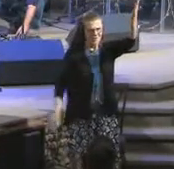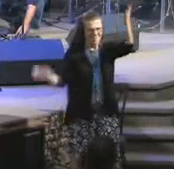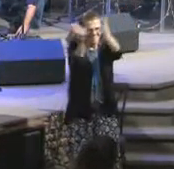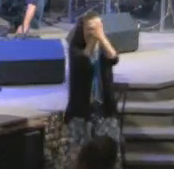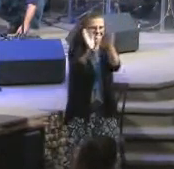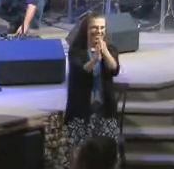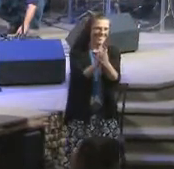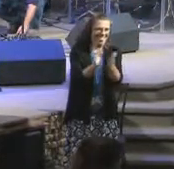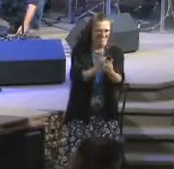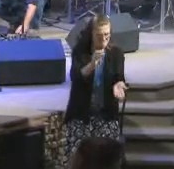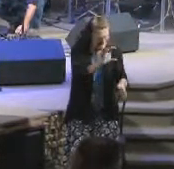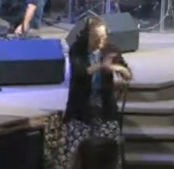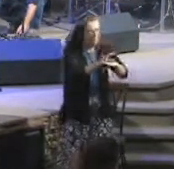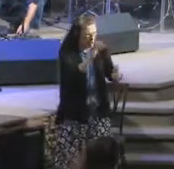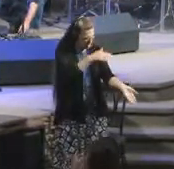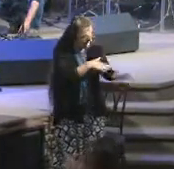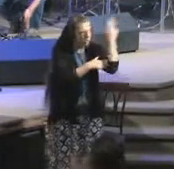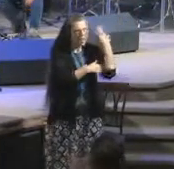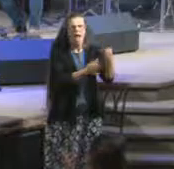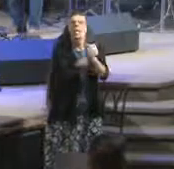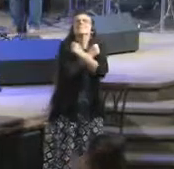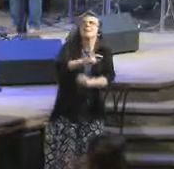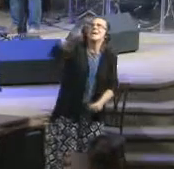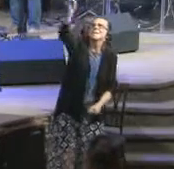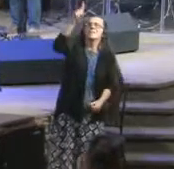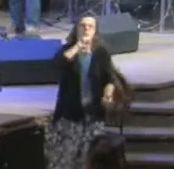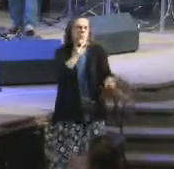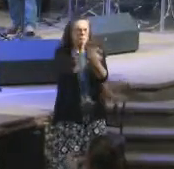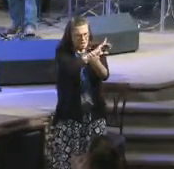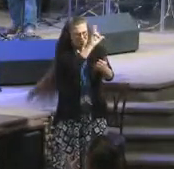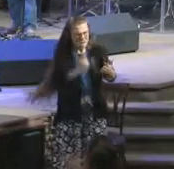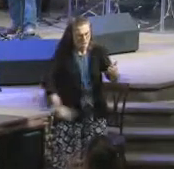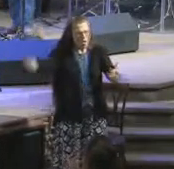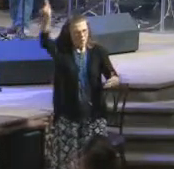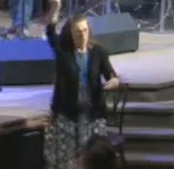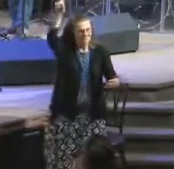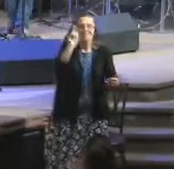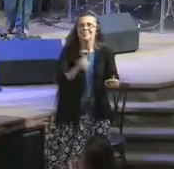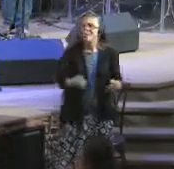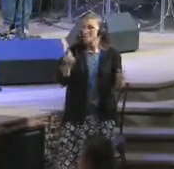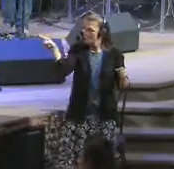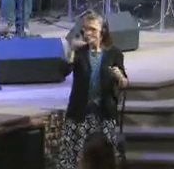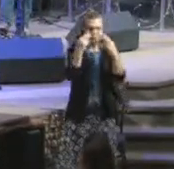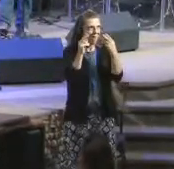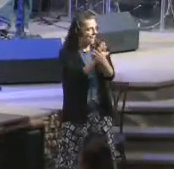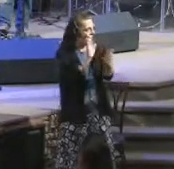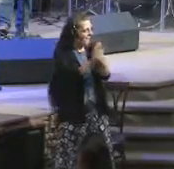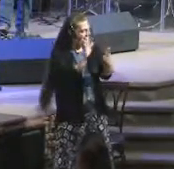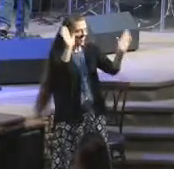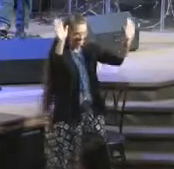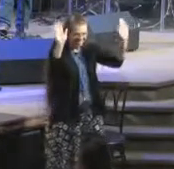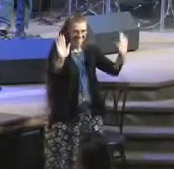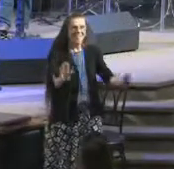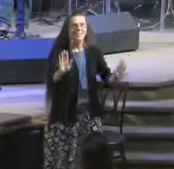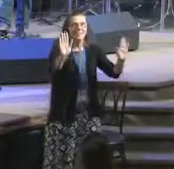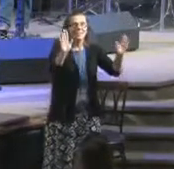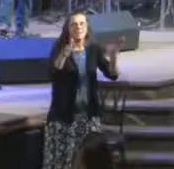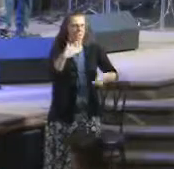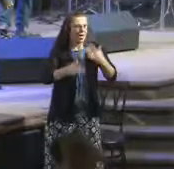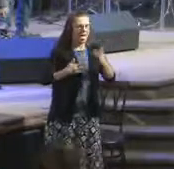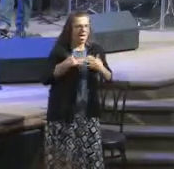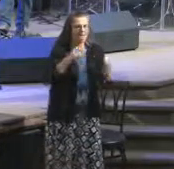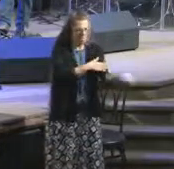to be in the house this morning. Amen. Love on him. Praise God. You guys look great. Praise the Lord. So happy you're here this morning. You